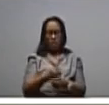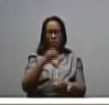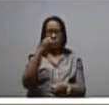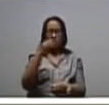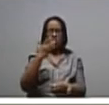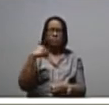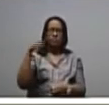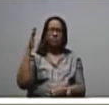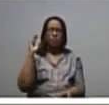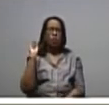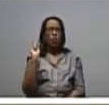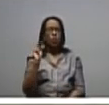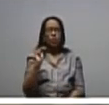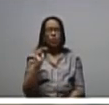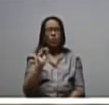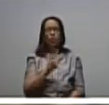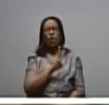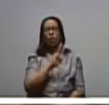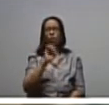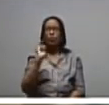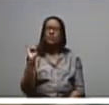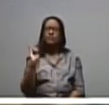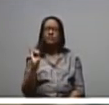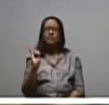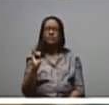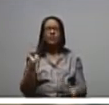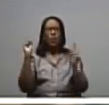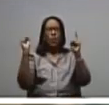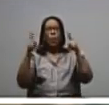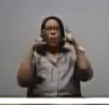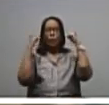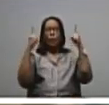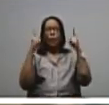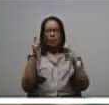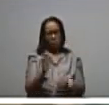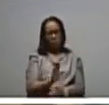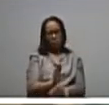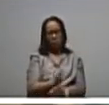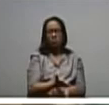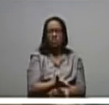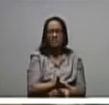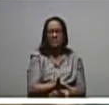West Indies used to win cricket matches.